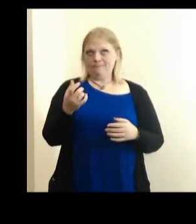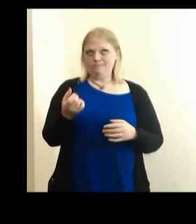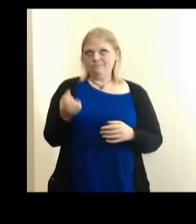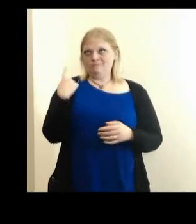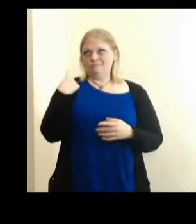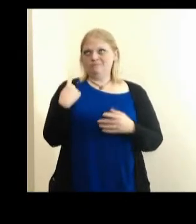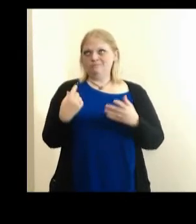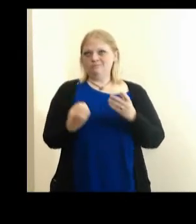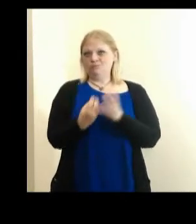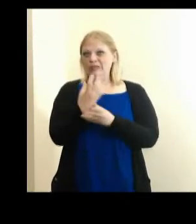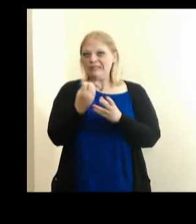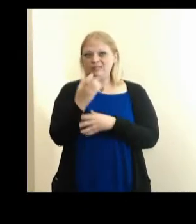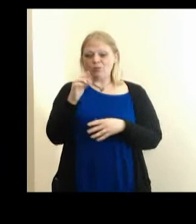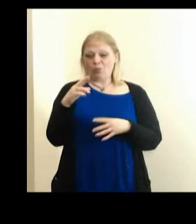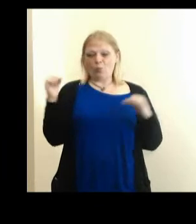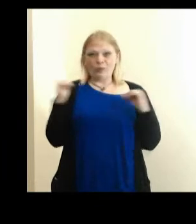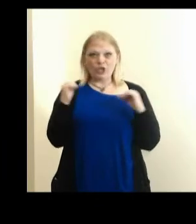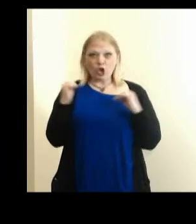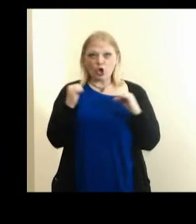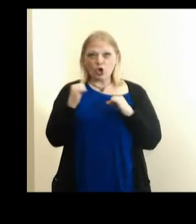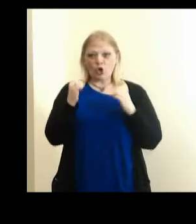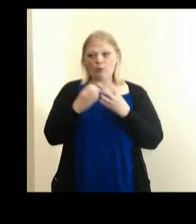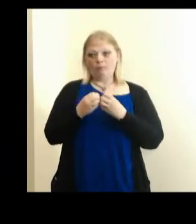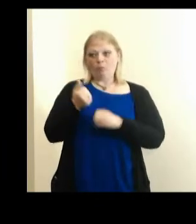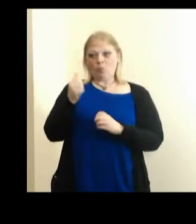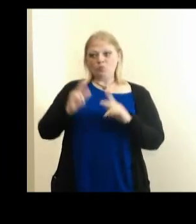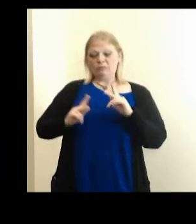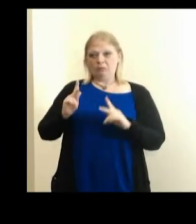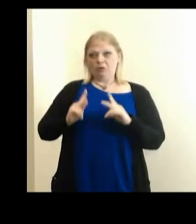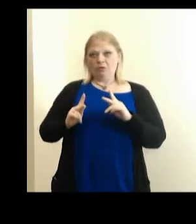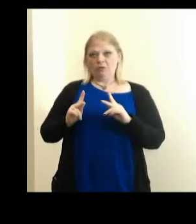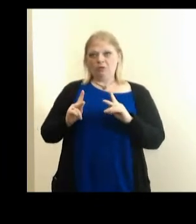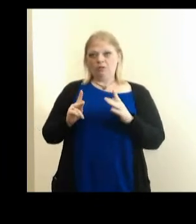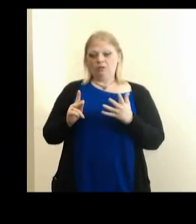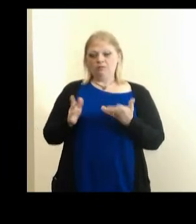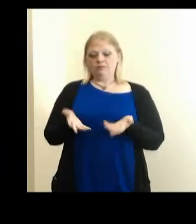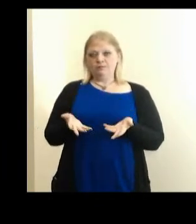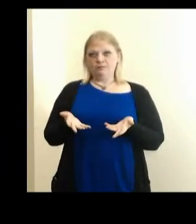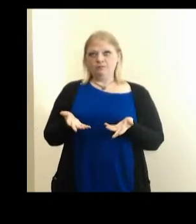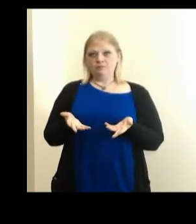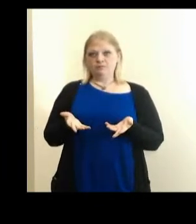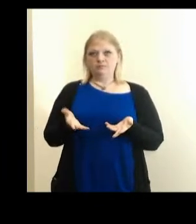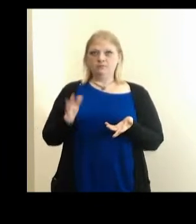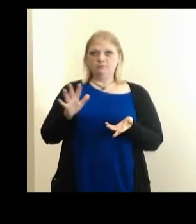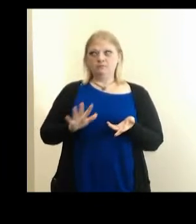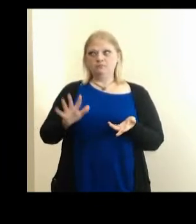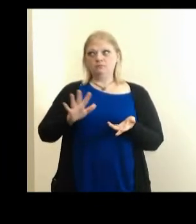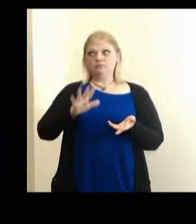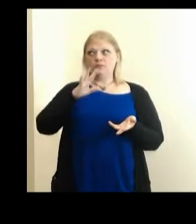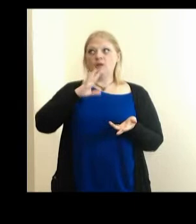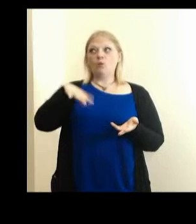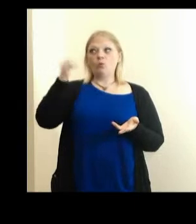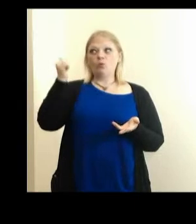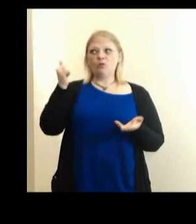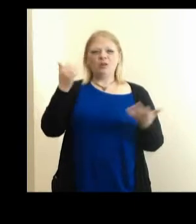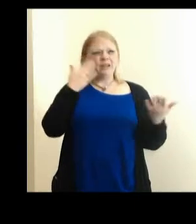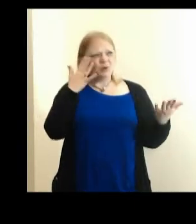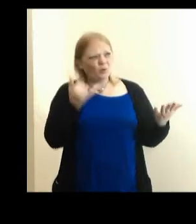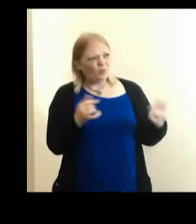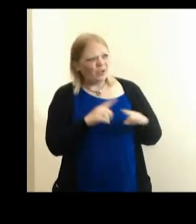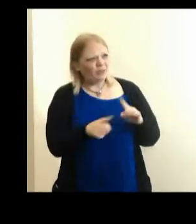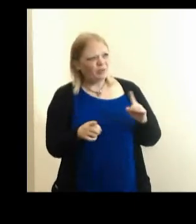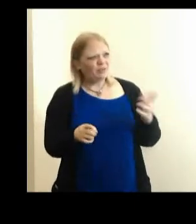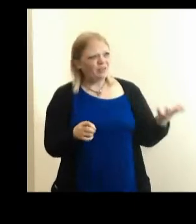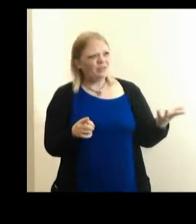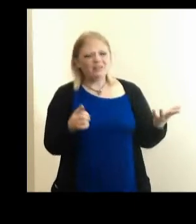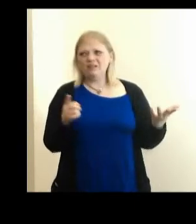last spring or, of course, this winter, where the vast majority of individuals were actually older. I don't know why, but we're getting